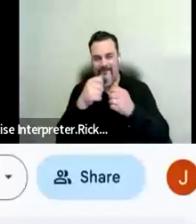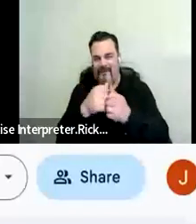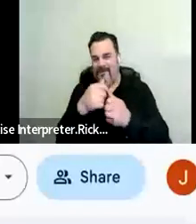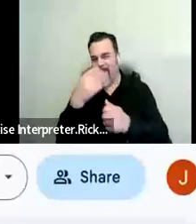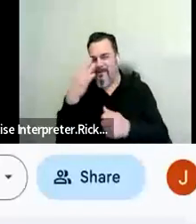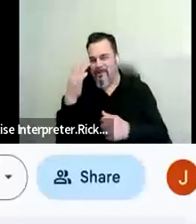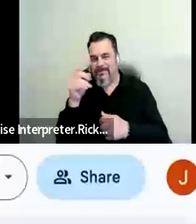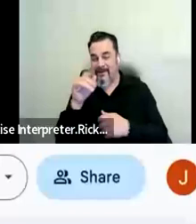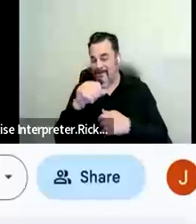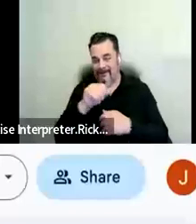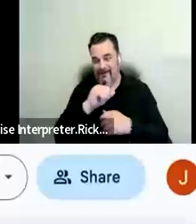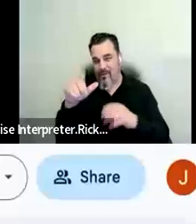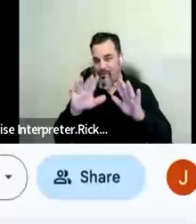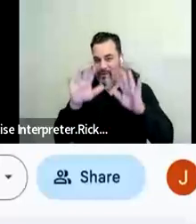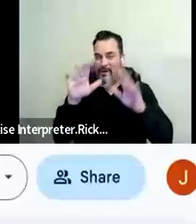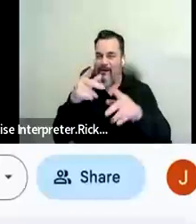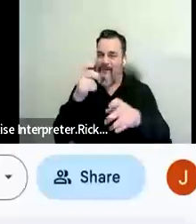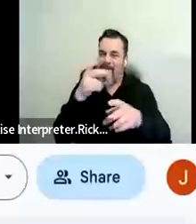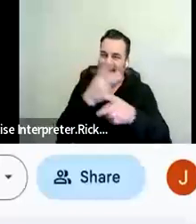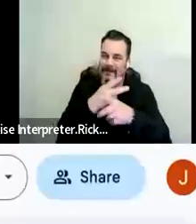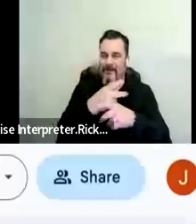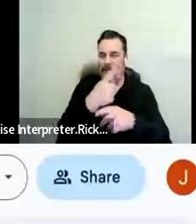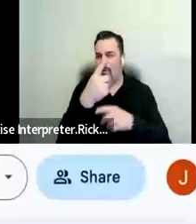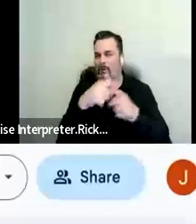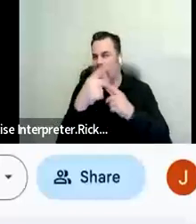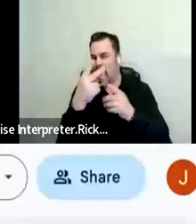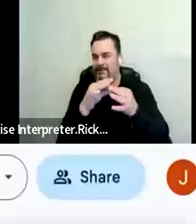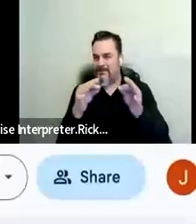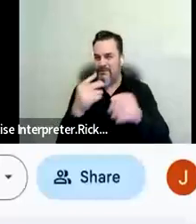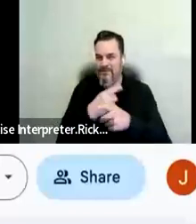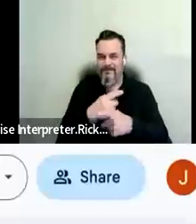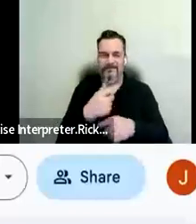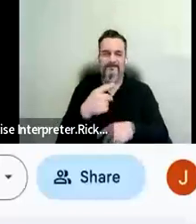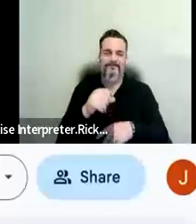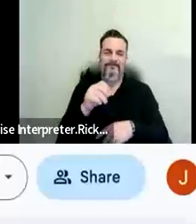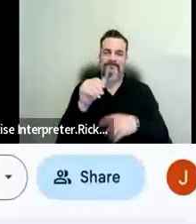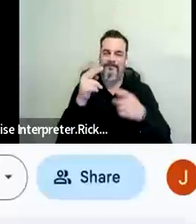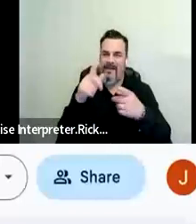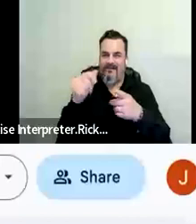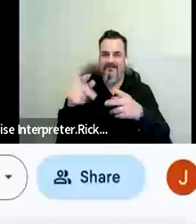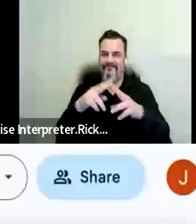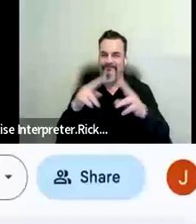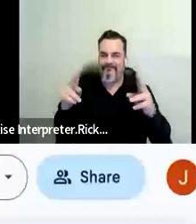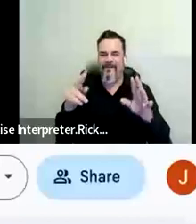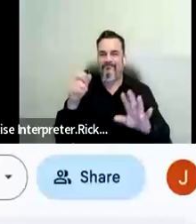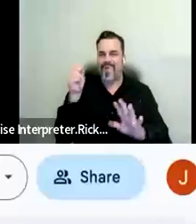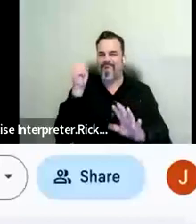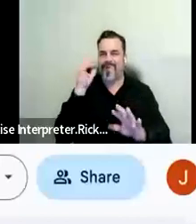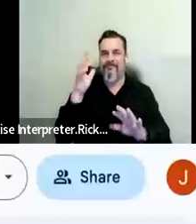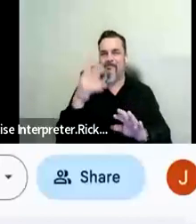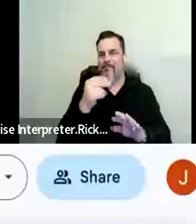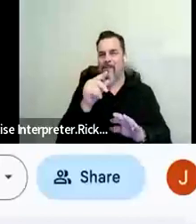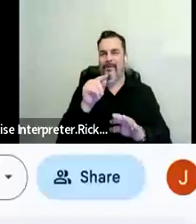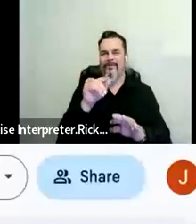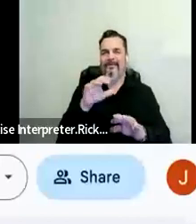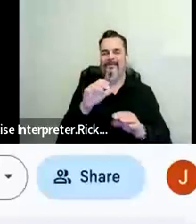great. Awesome. Because you have to keep it like 1 to 2 sentences, right? Angela, you got very like poetic with yours, which was great, but you